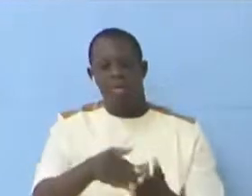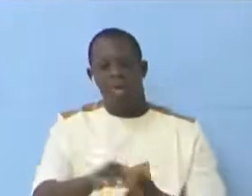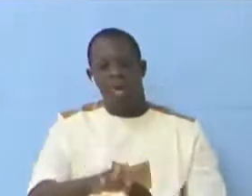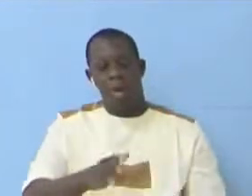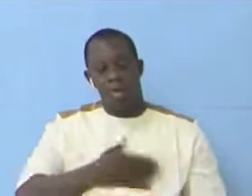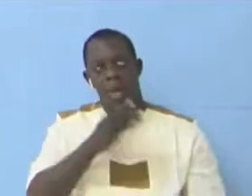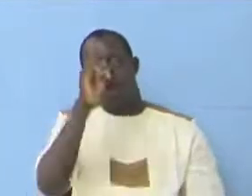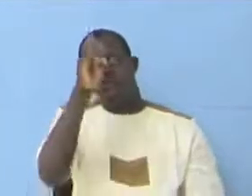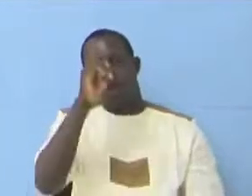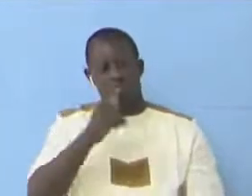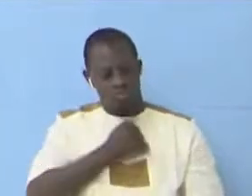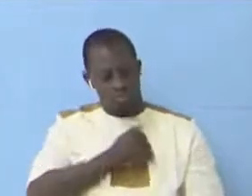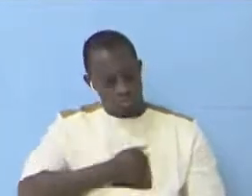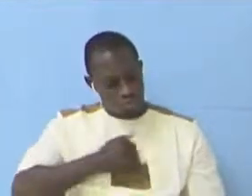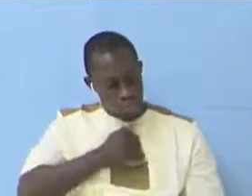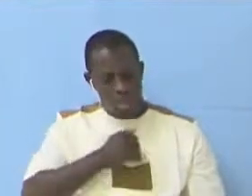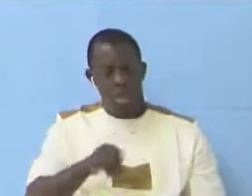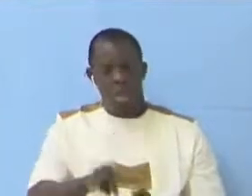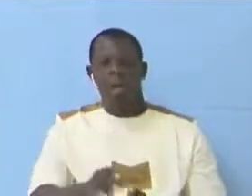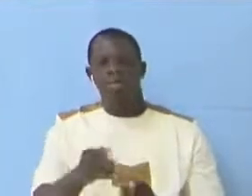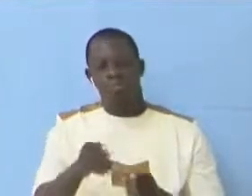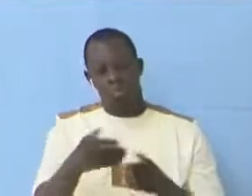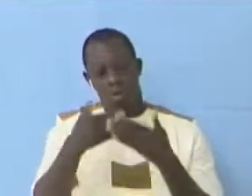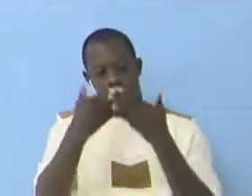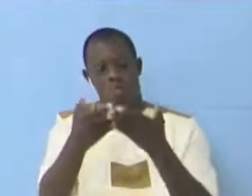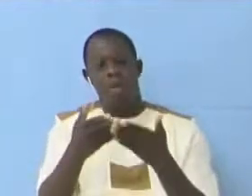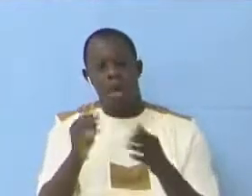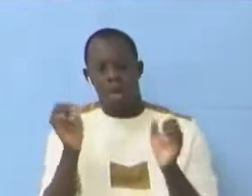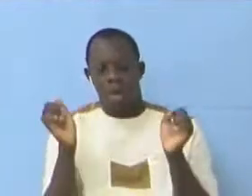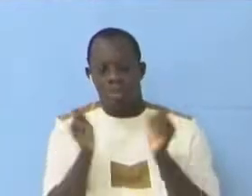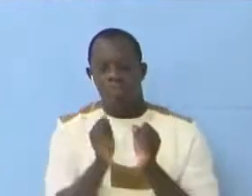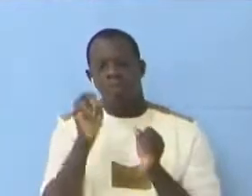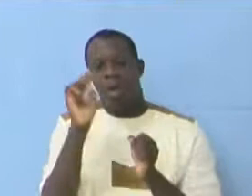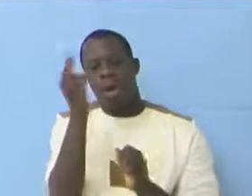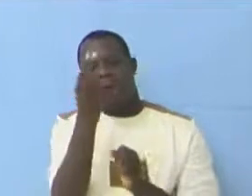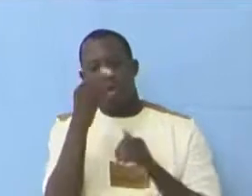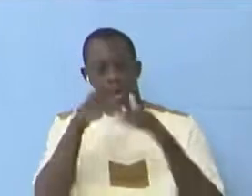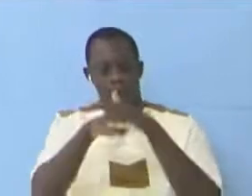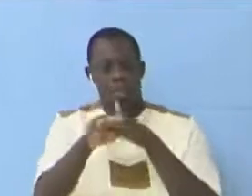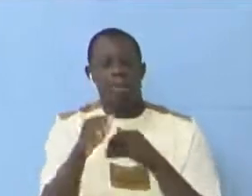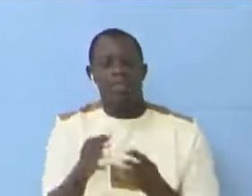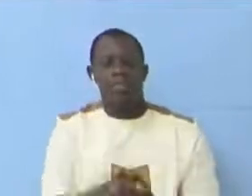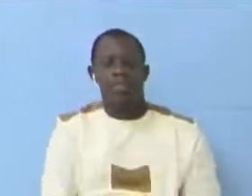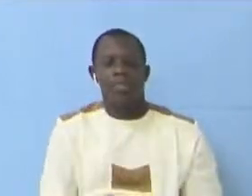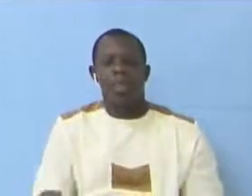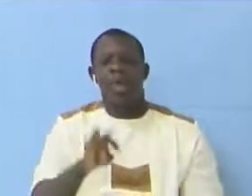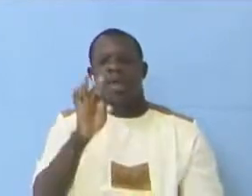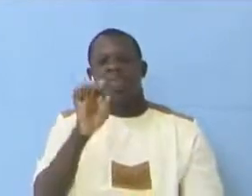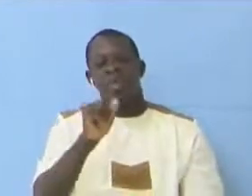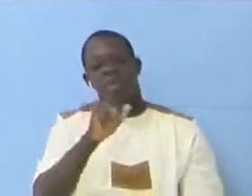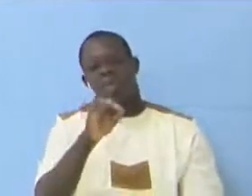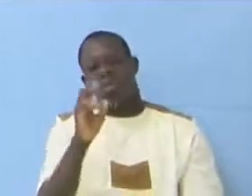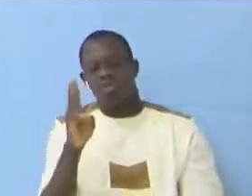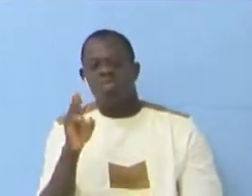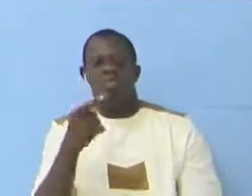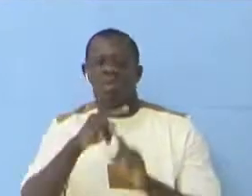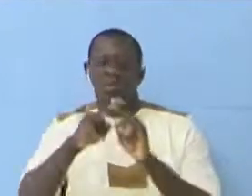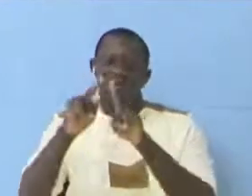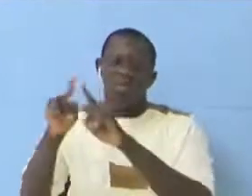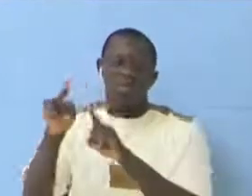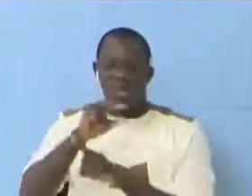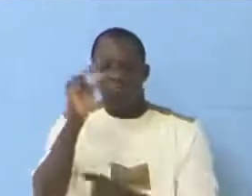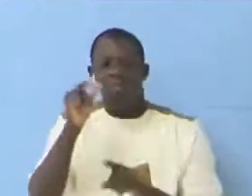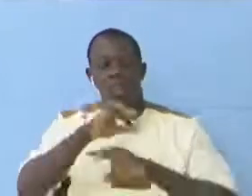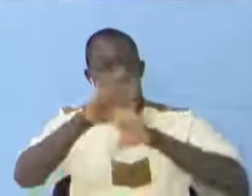yàlla yërëm jégal ko te xare ko àjjana. May Allah forgive her. Faat Sarr Aji Mbaccu Nafi Seck